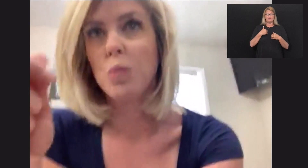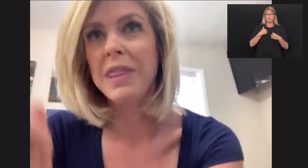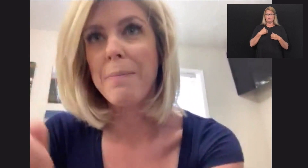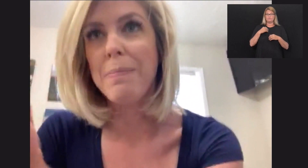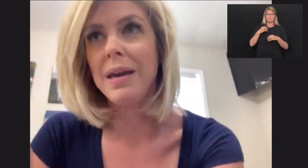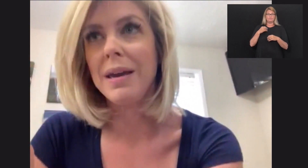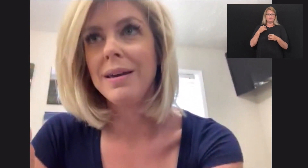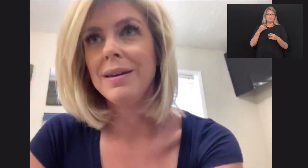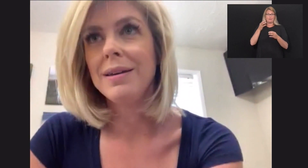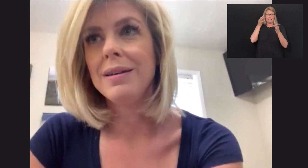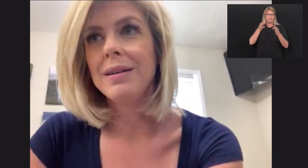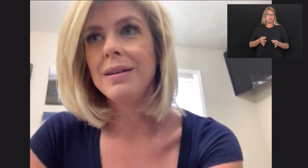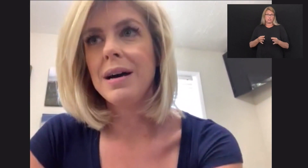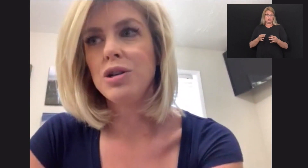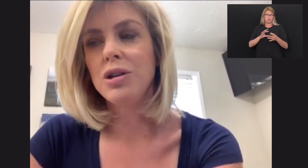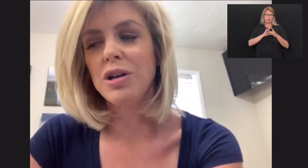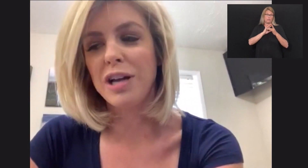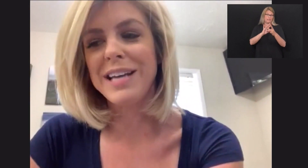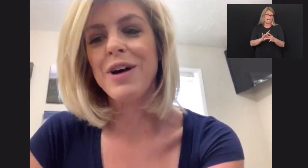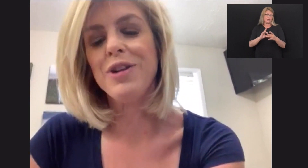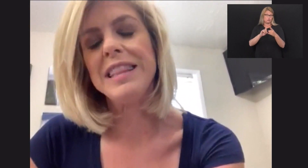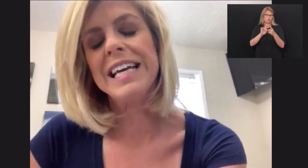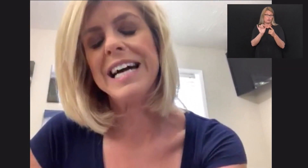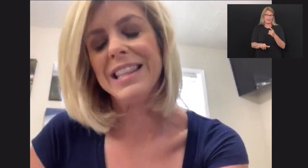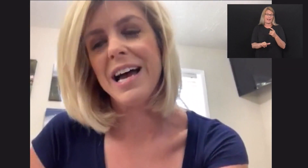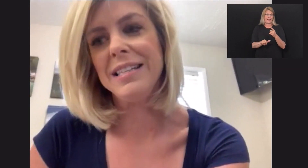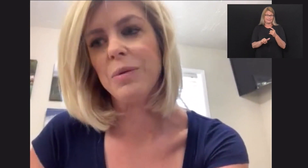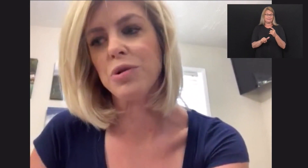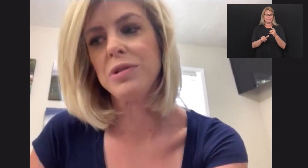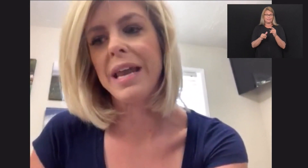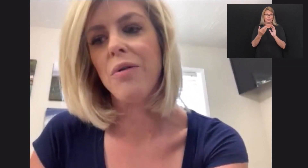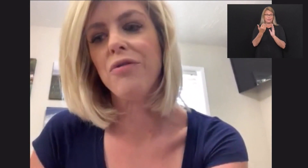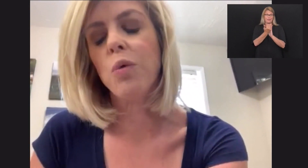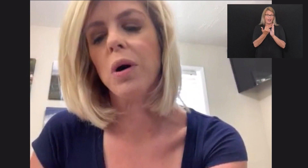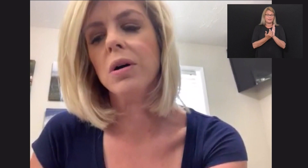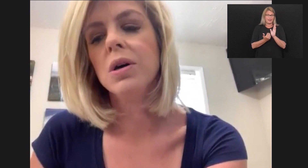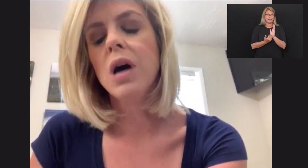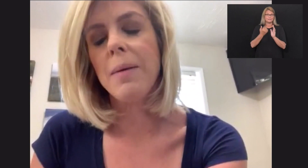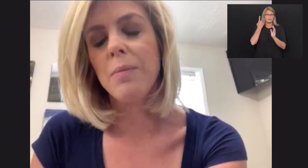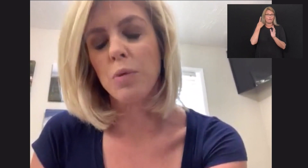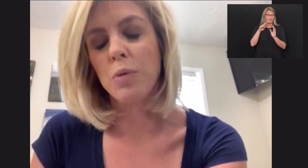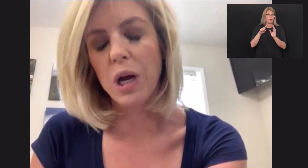And I get it. I absolutely get it.